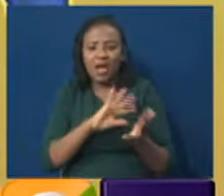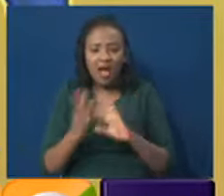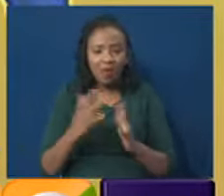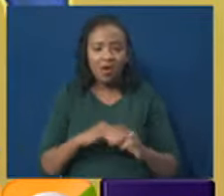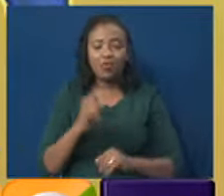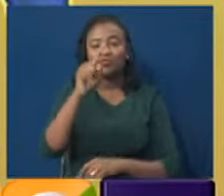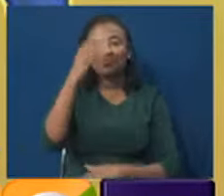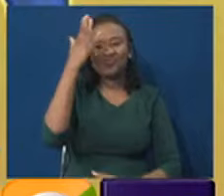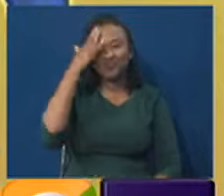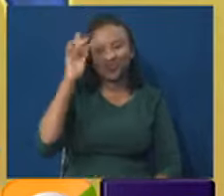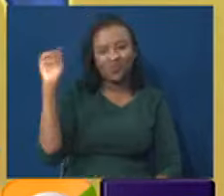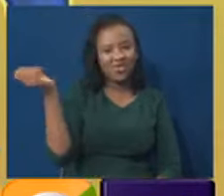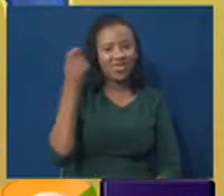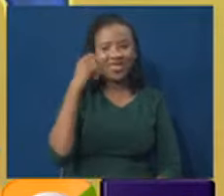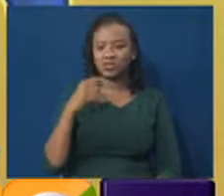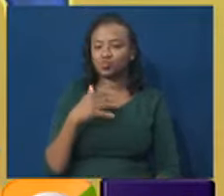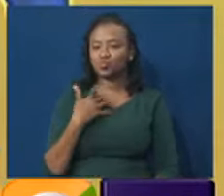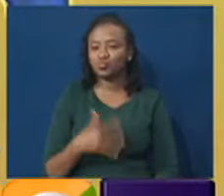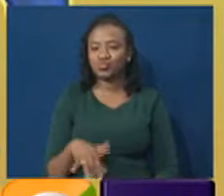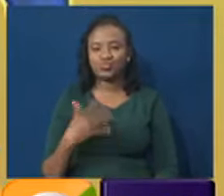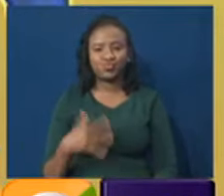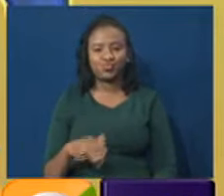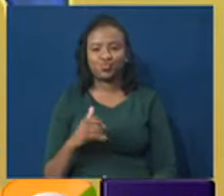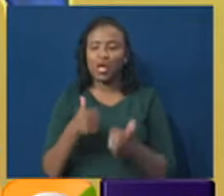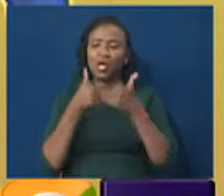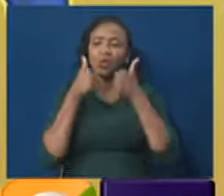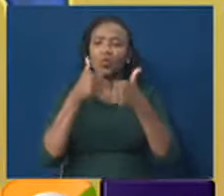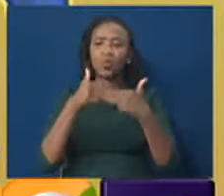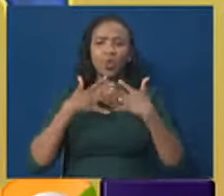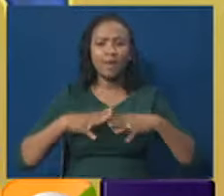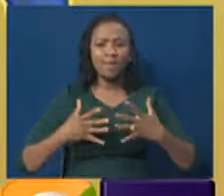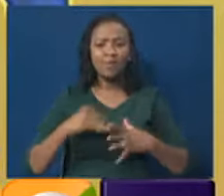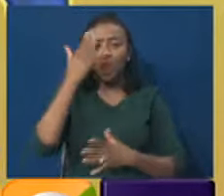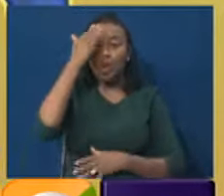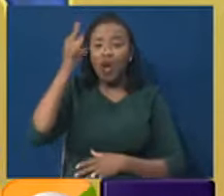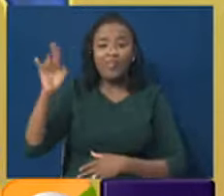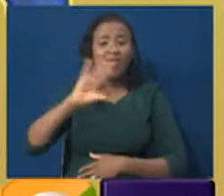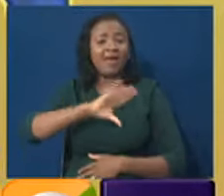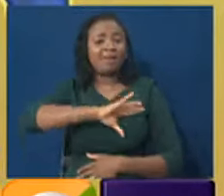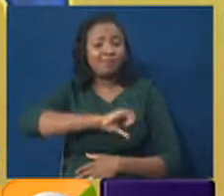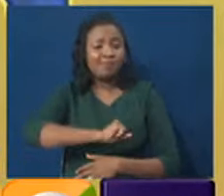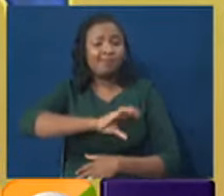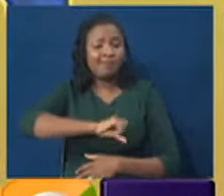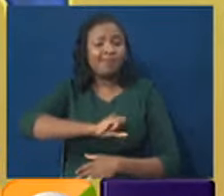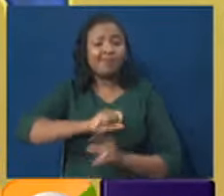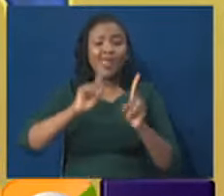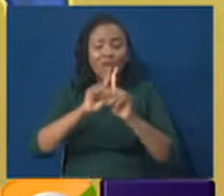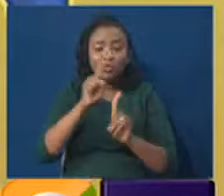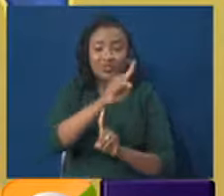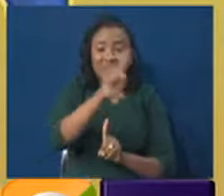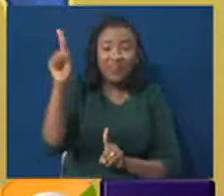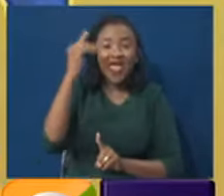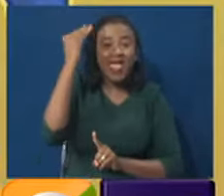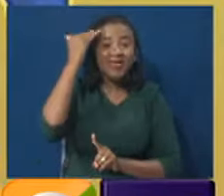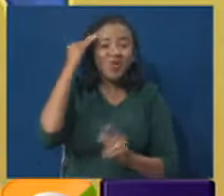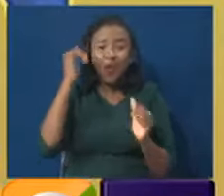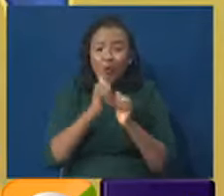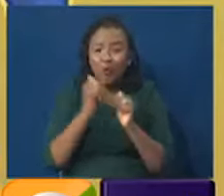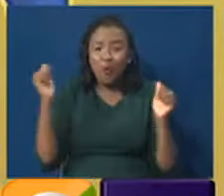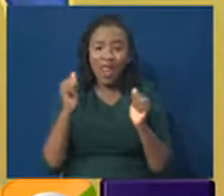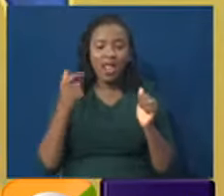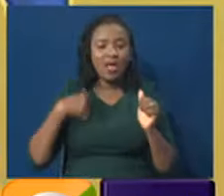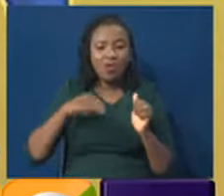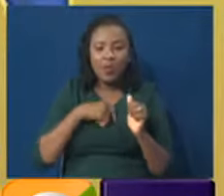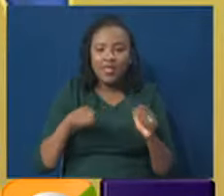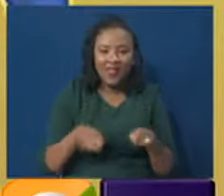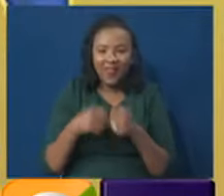Kenyans are amazing people because they have been very patient with us, and they know. They know because we have not made errors on